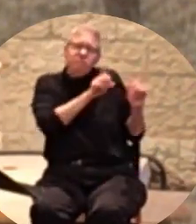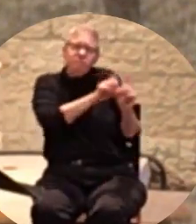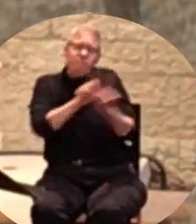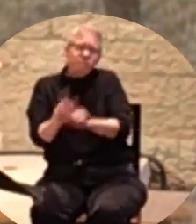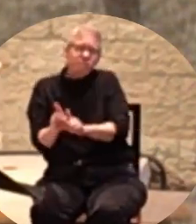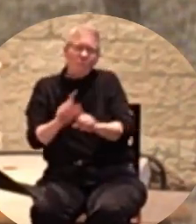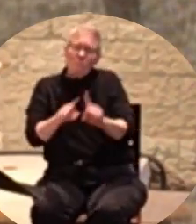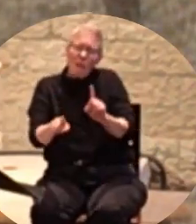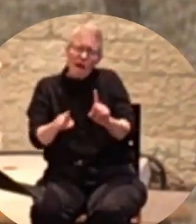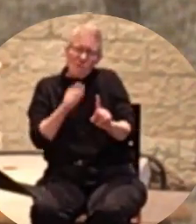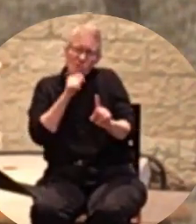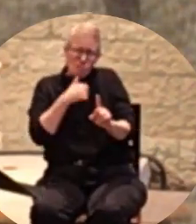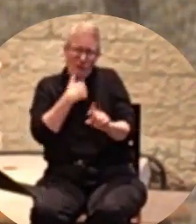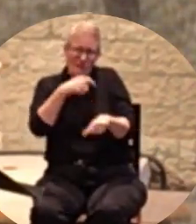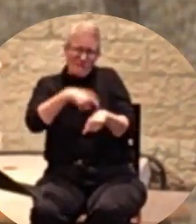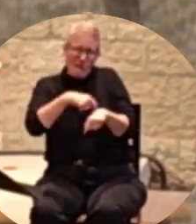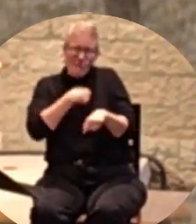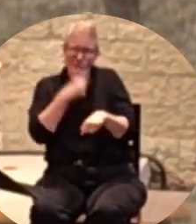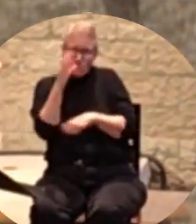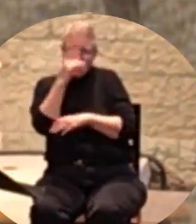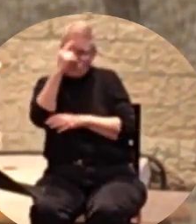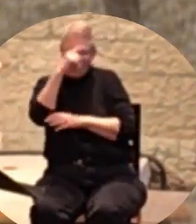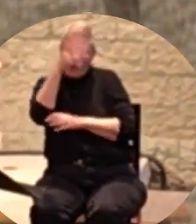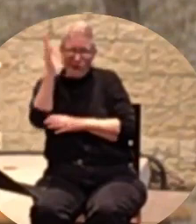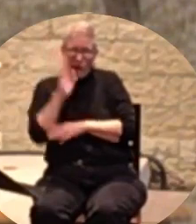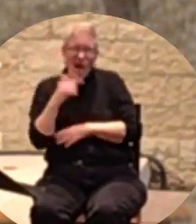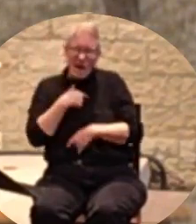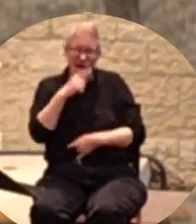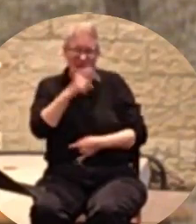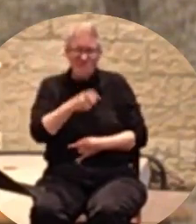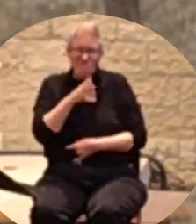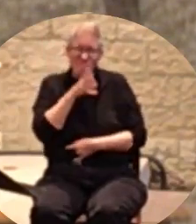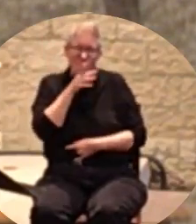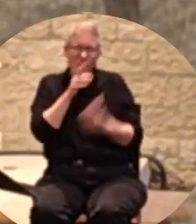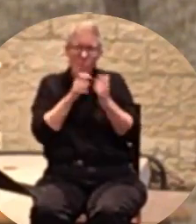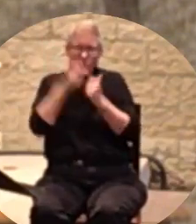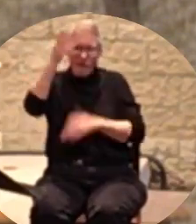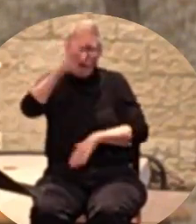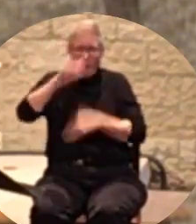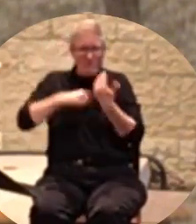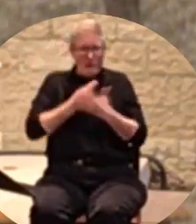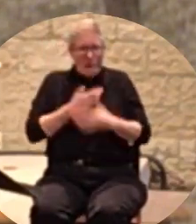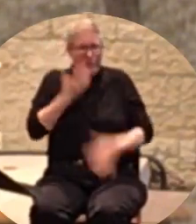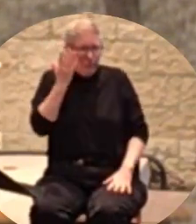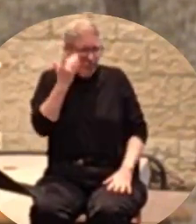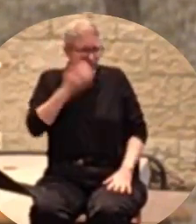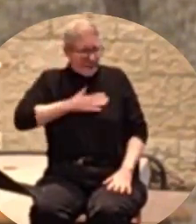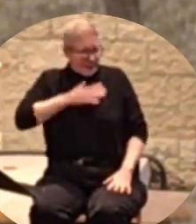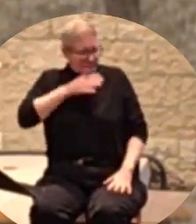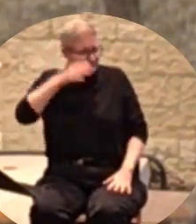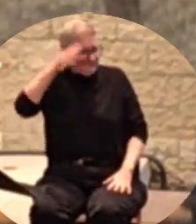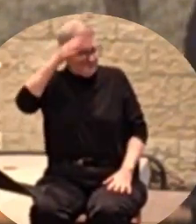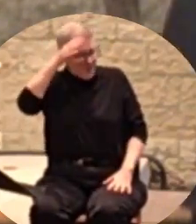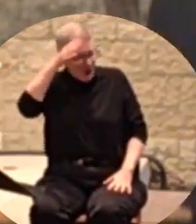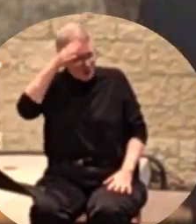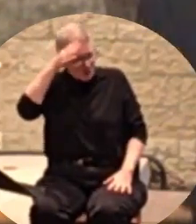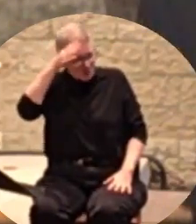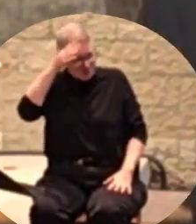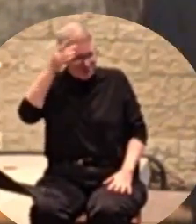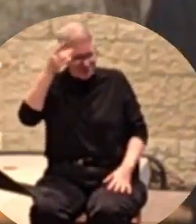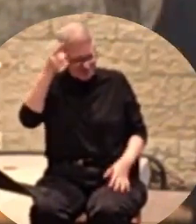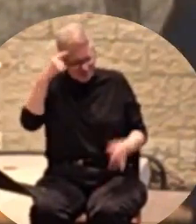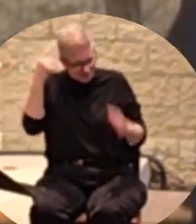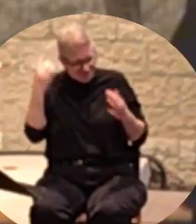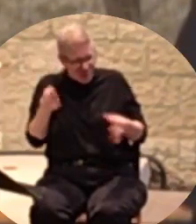God. He said he needed to talk to God about why his parents were getting a